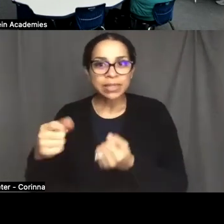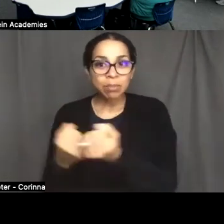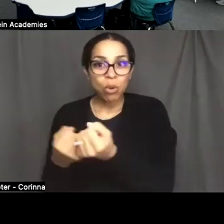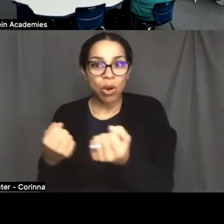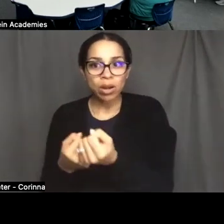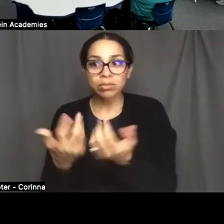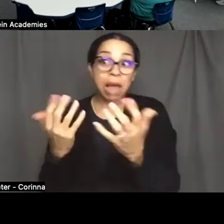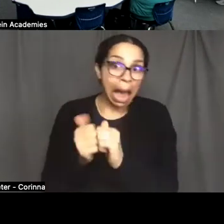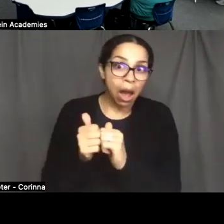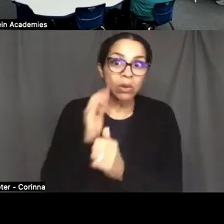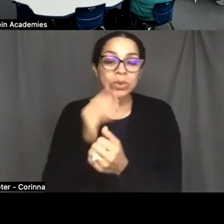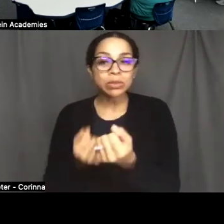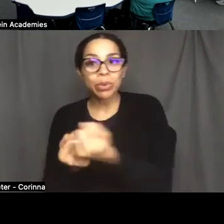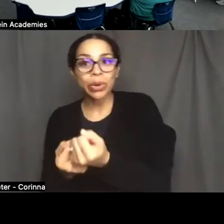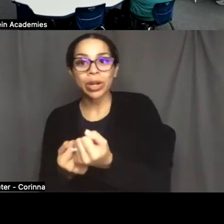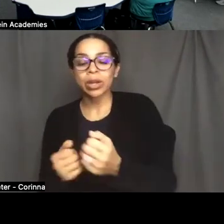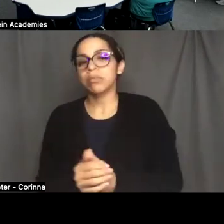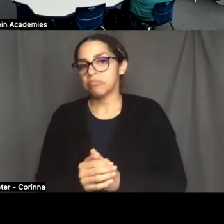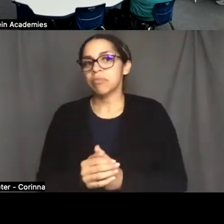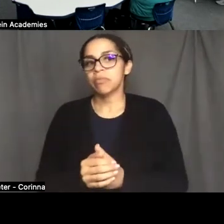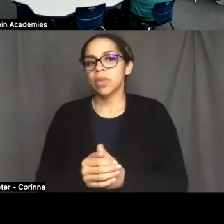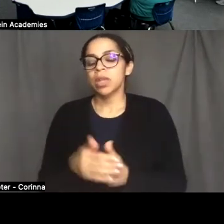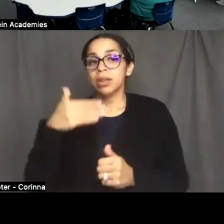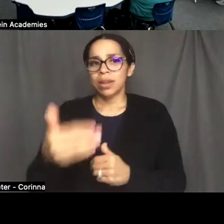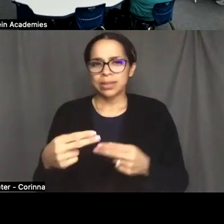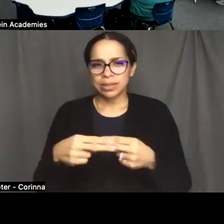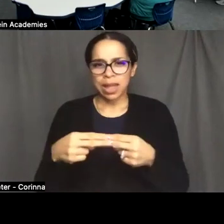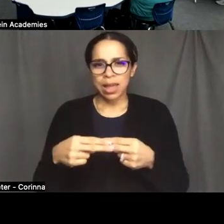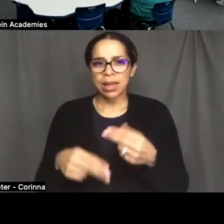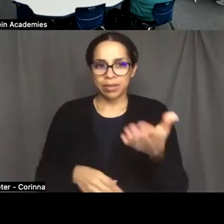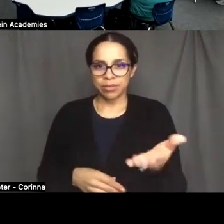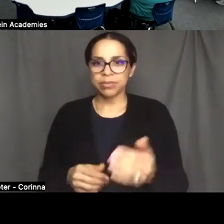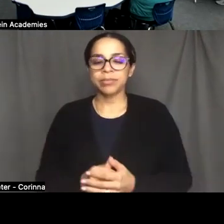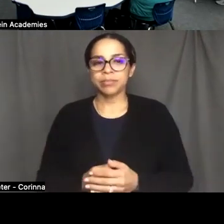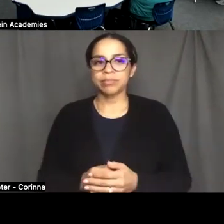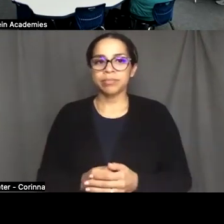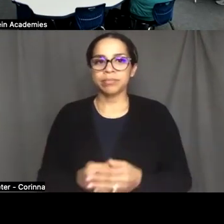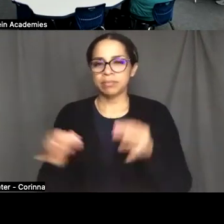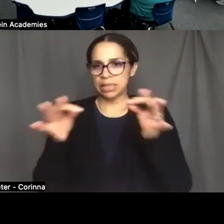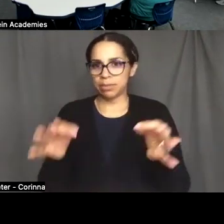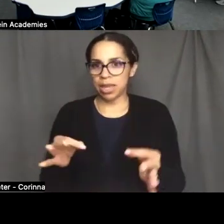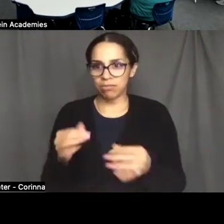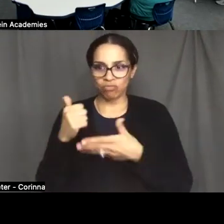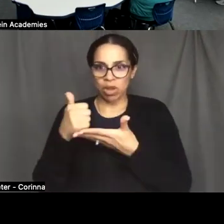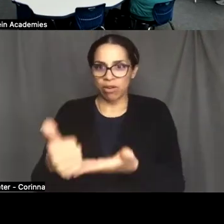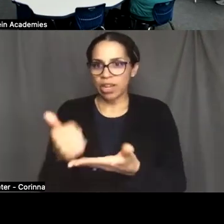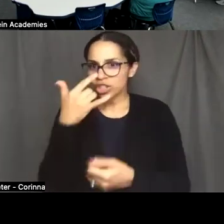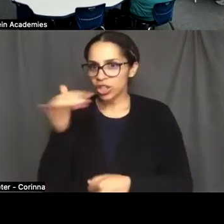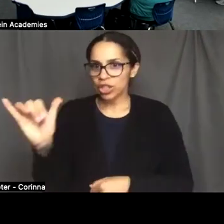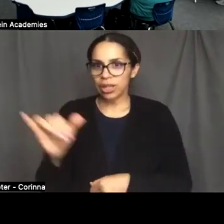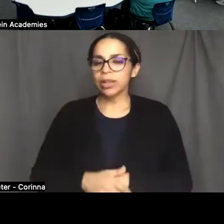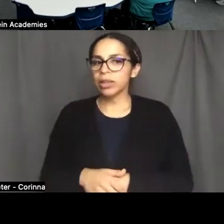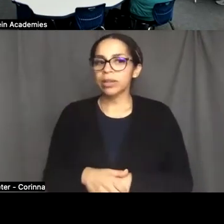slide. So this is kind of how we provide intervention. So Mrs. Kisman referenced in classrooms,